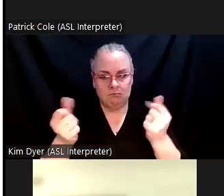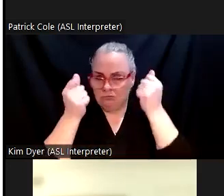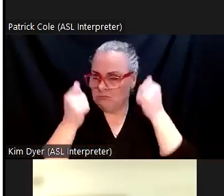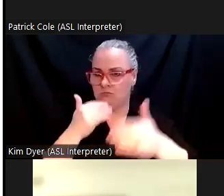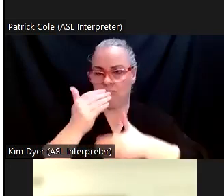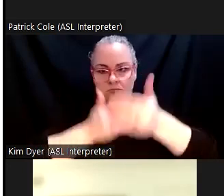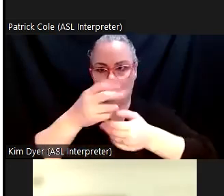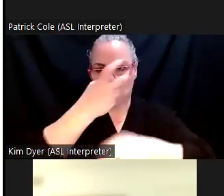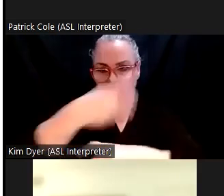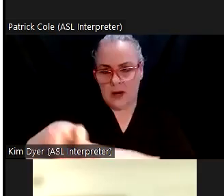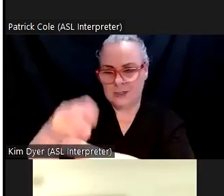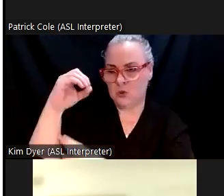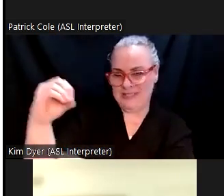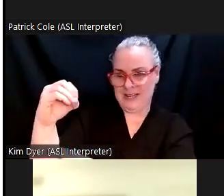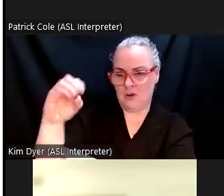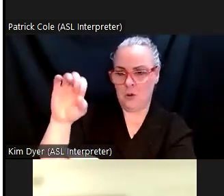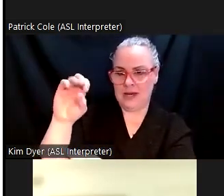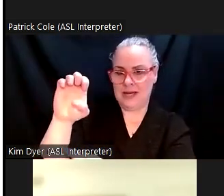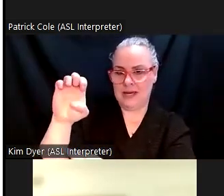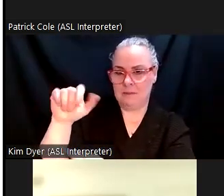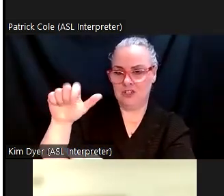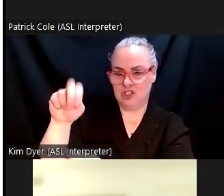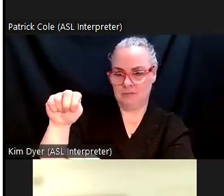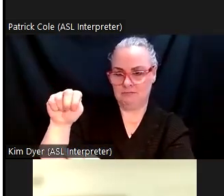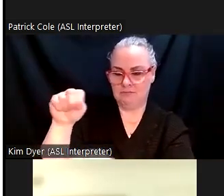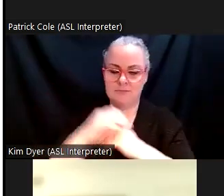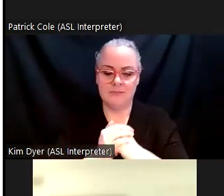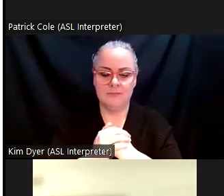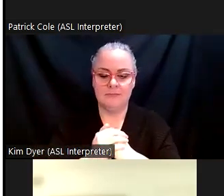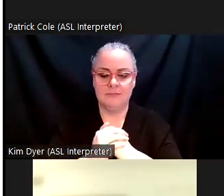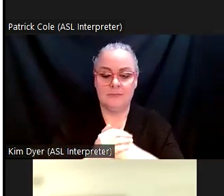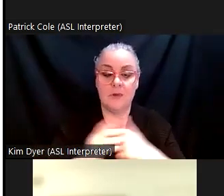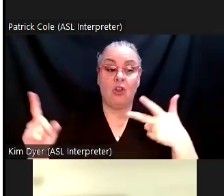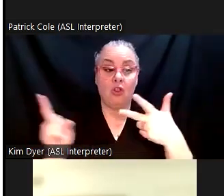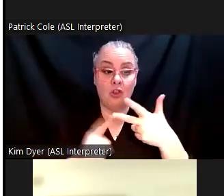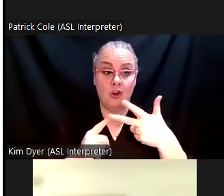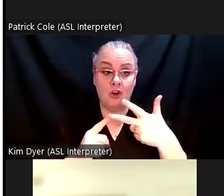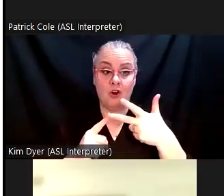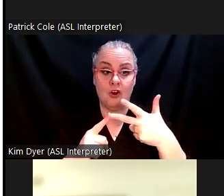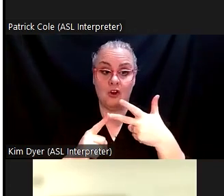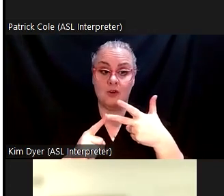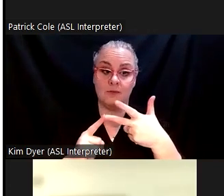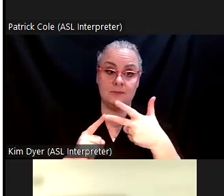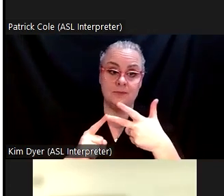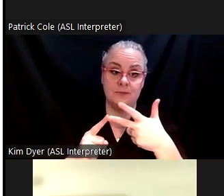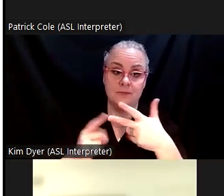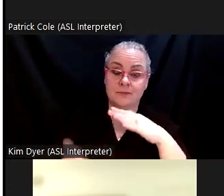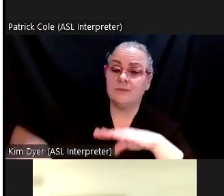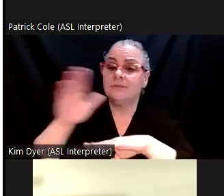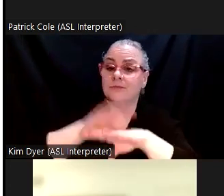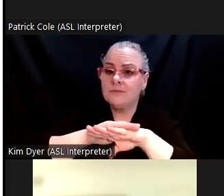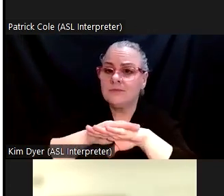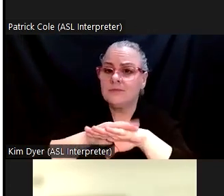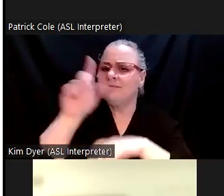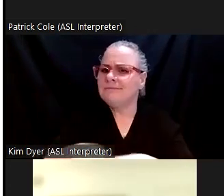the transition to zero emission vehicles. The third priority action measure is to increase